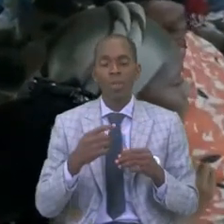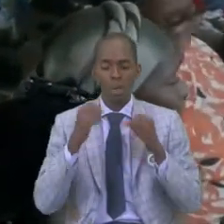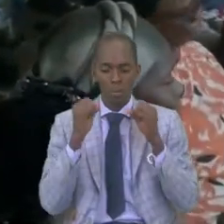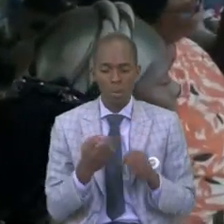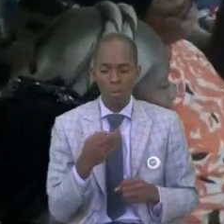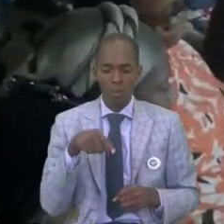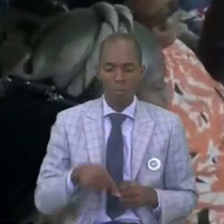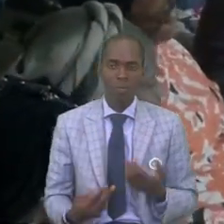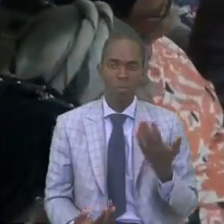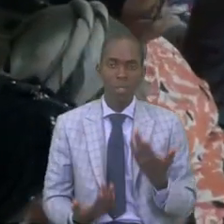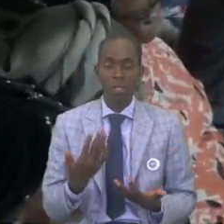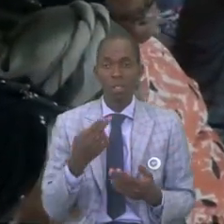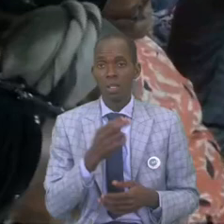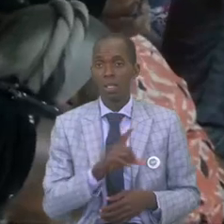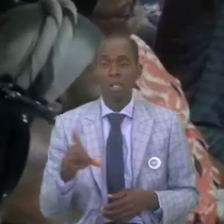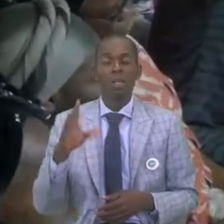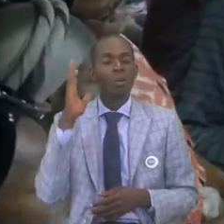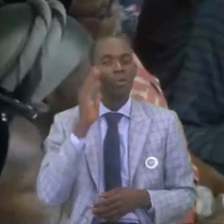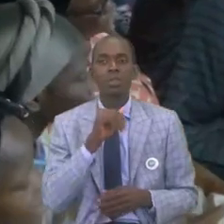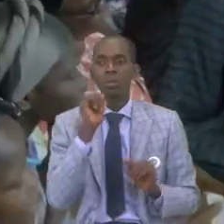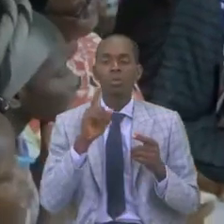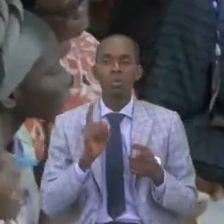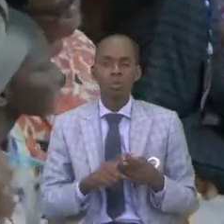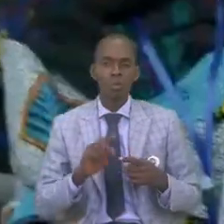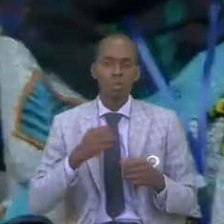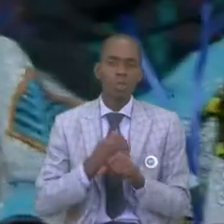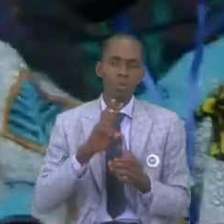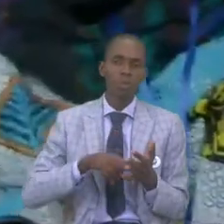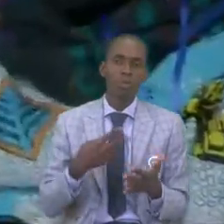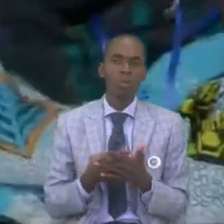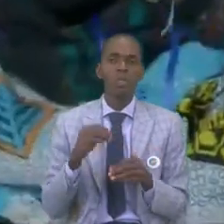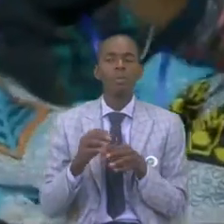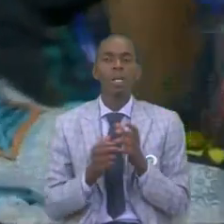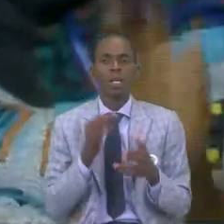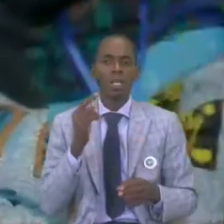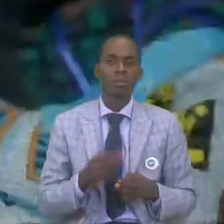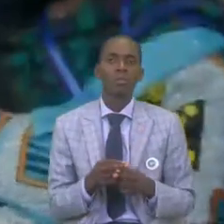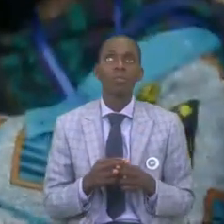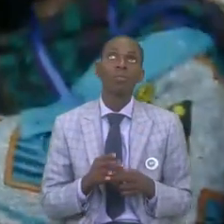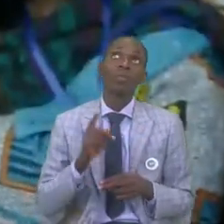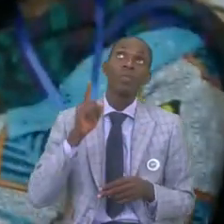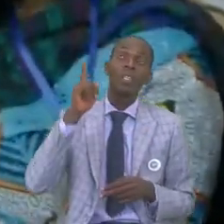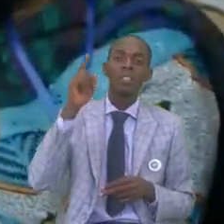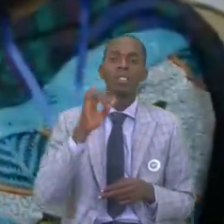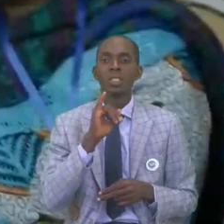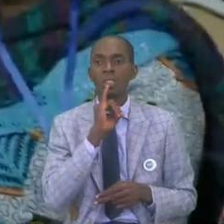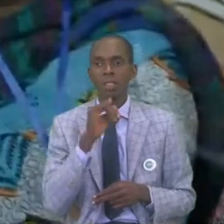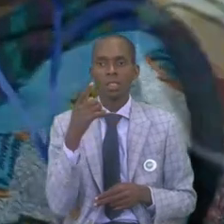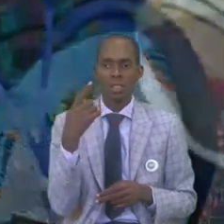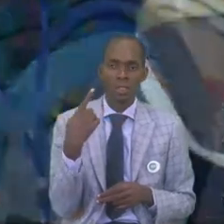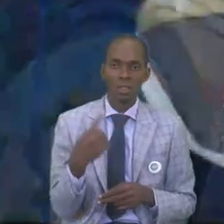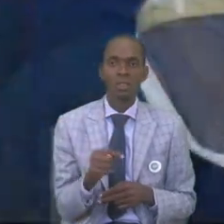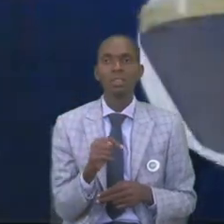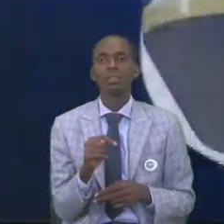not be able to destabilize you in Jesus' name. He is the